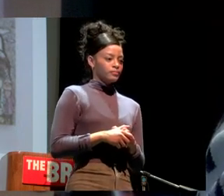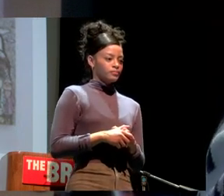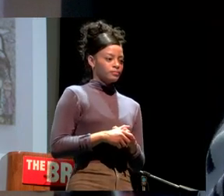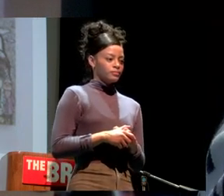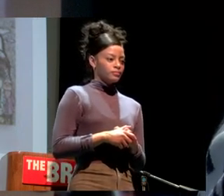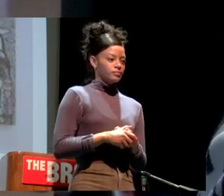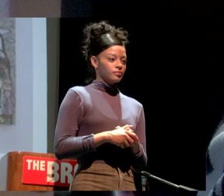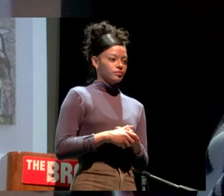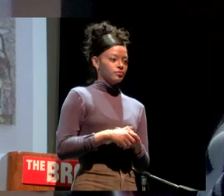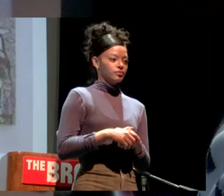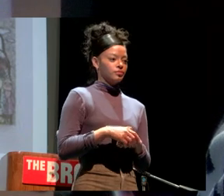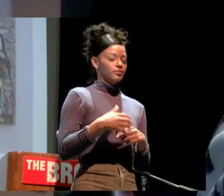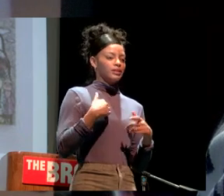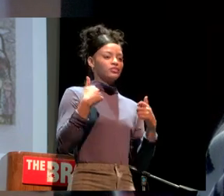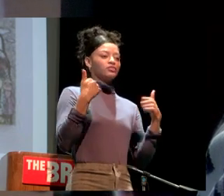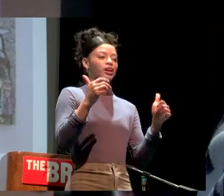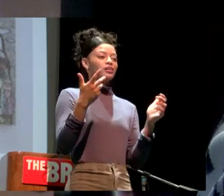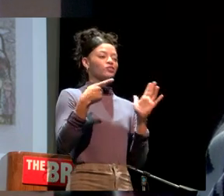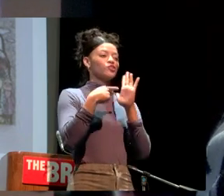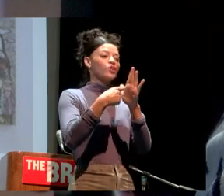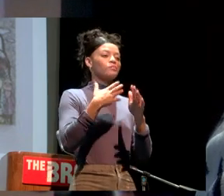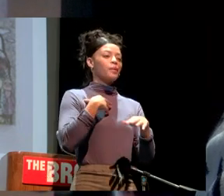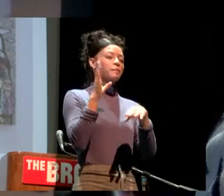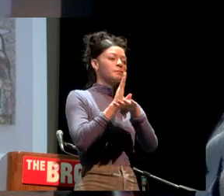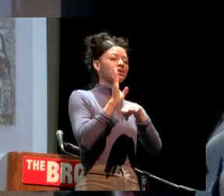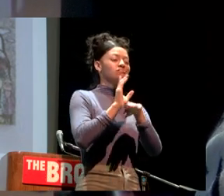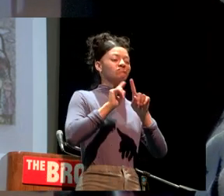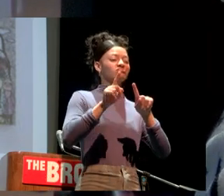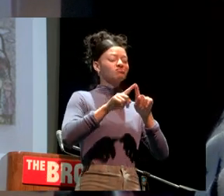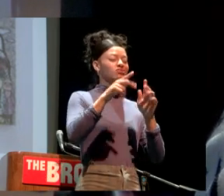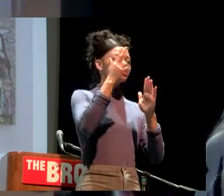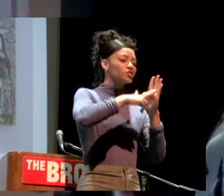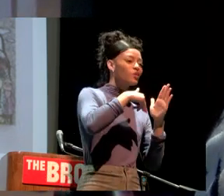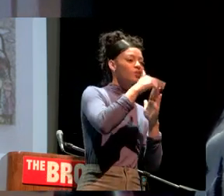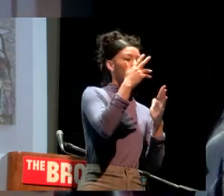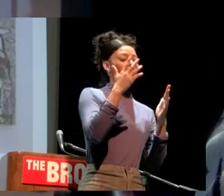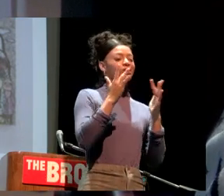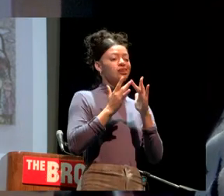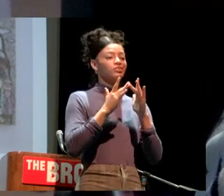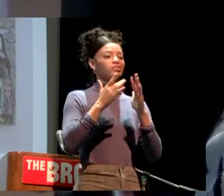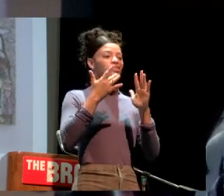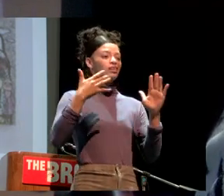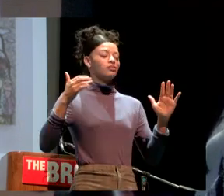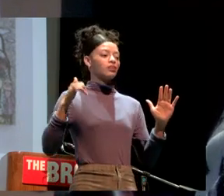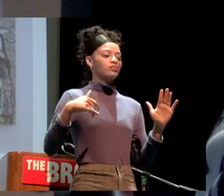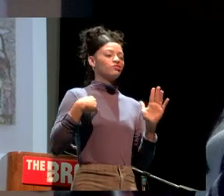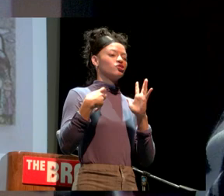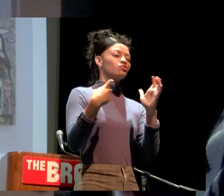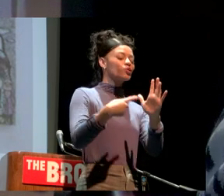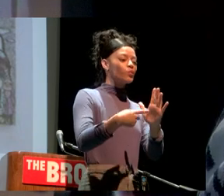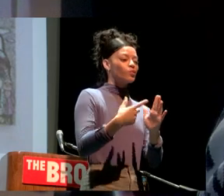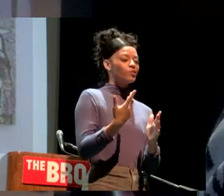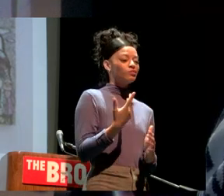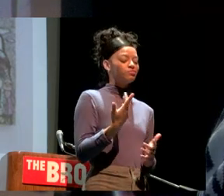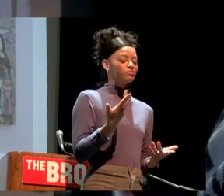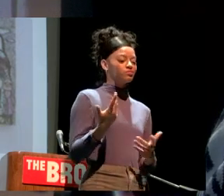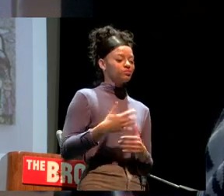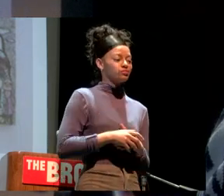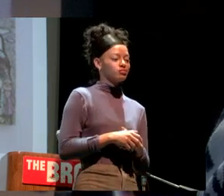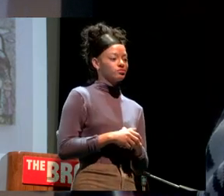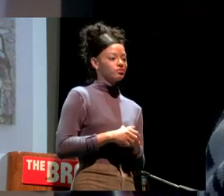hire for her is exactly same time that, like, you know, Lehman Brothers crash moment.